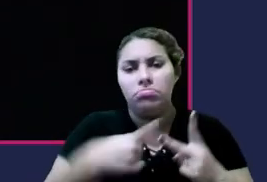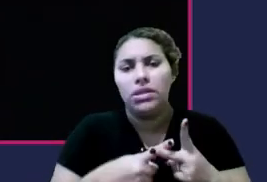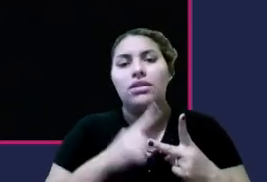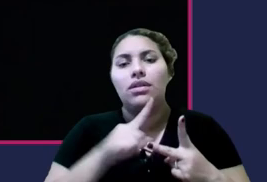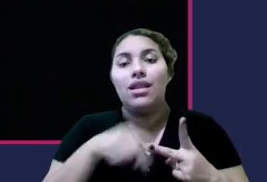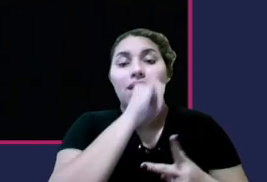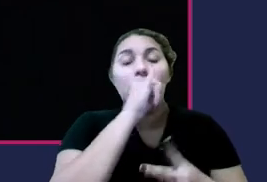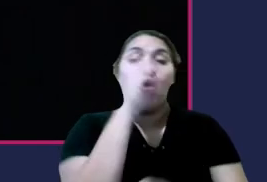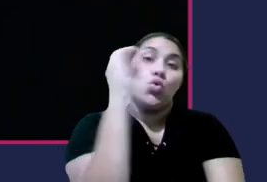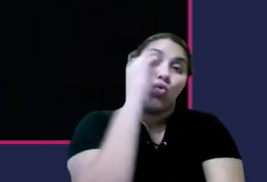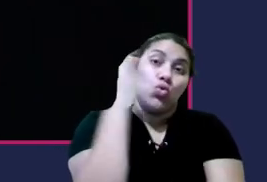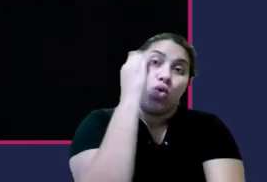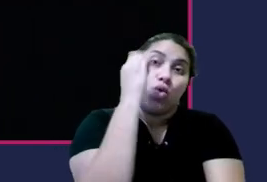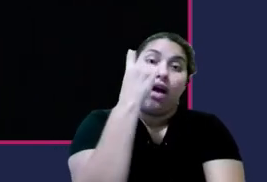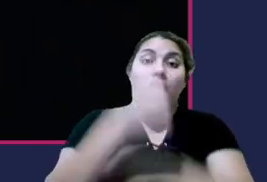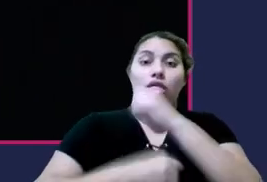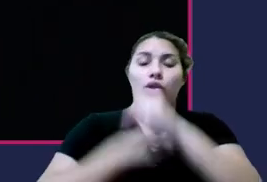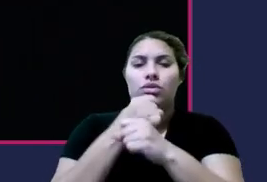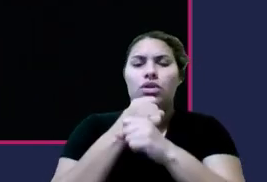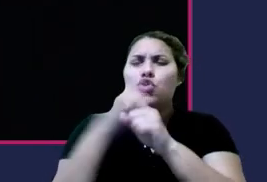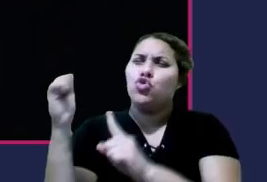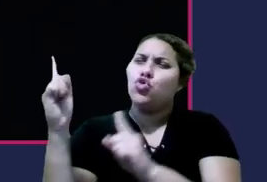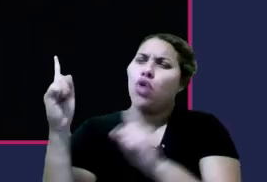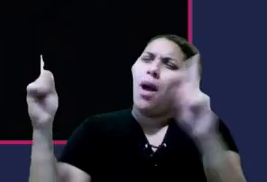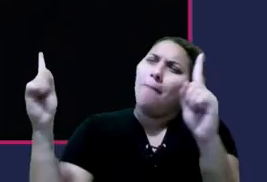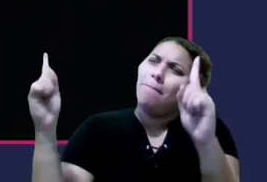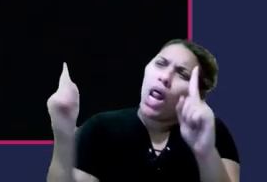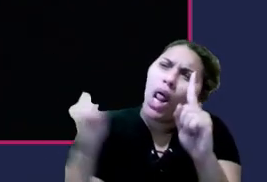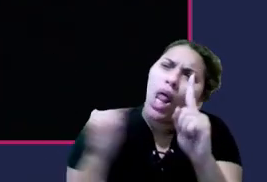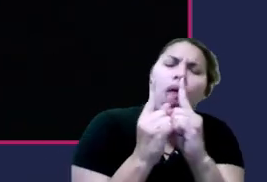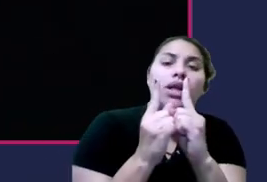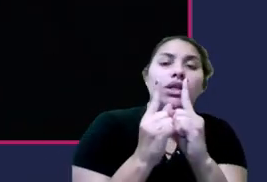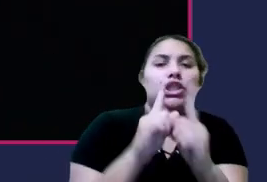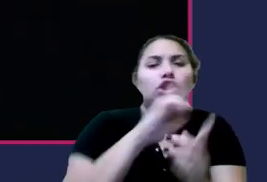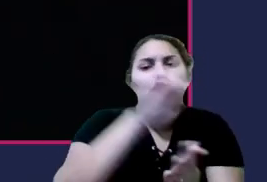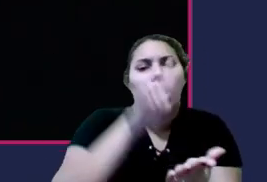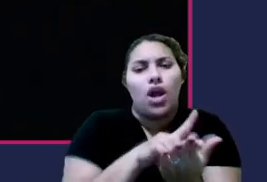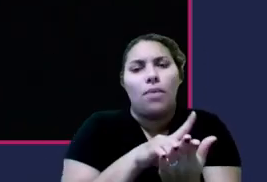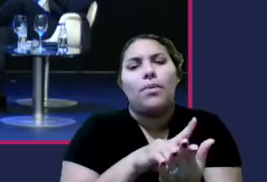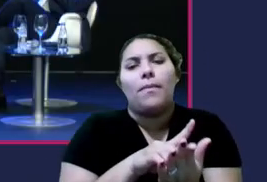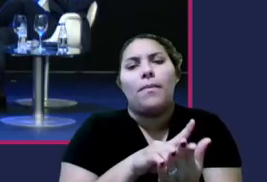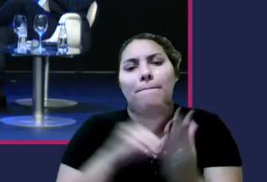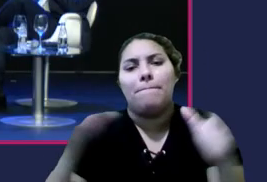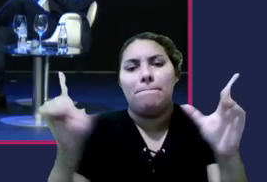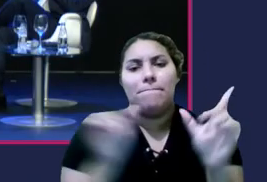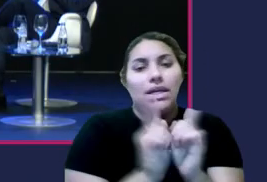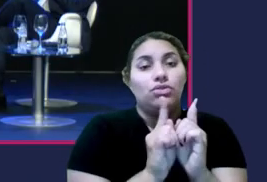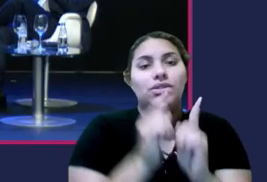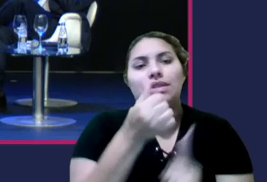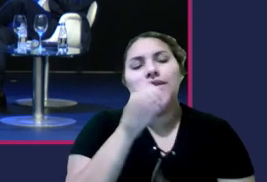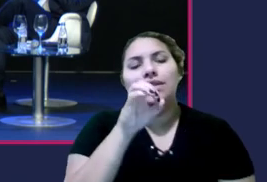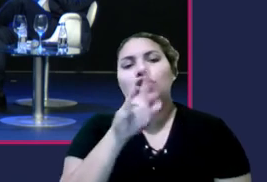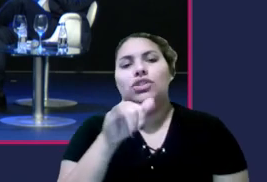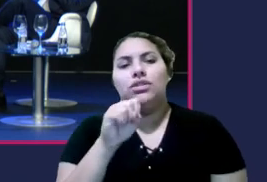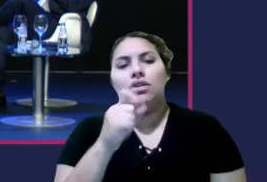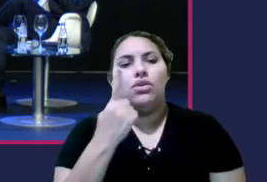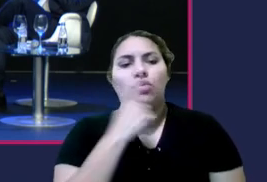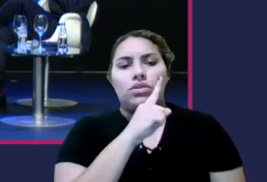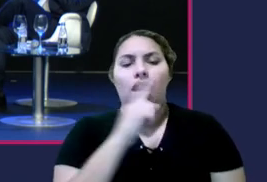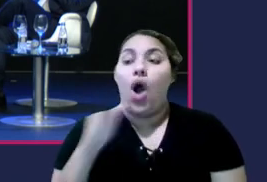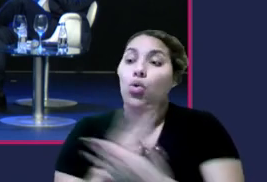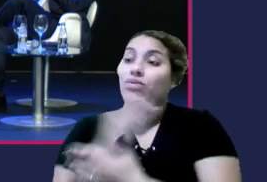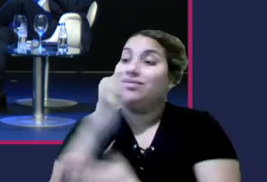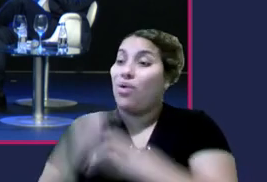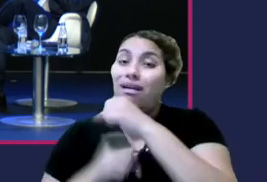the management plan. We managed to do that in Porto Alegre. We brought down the time for diagnostics to less than 60